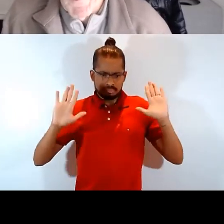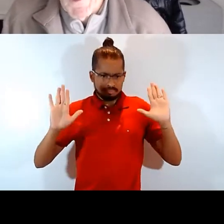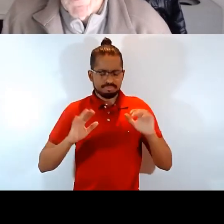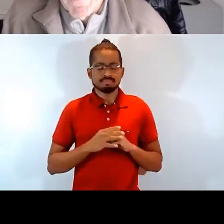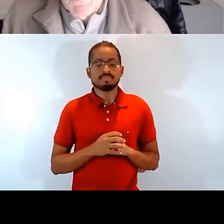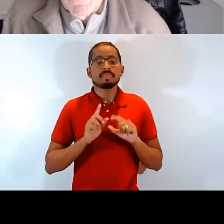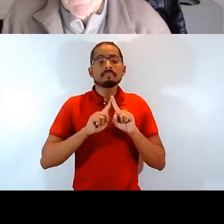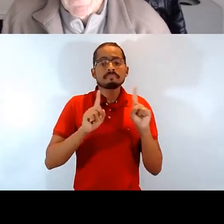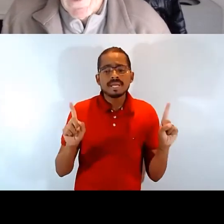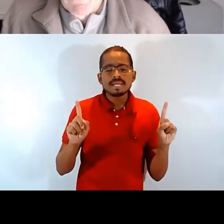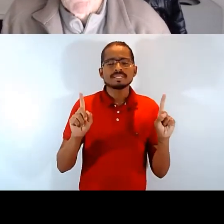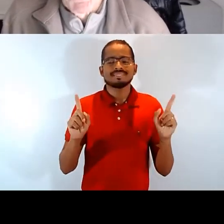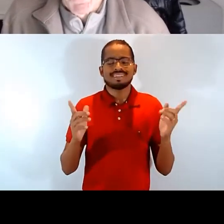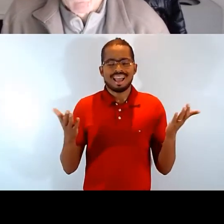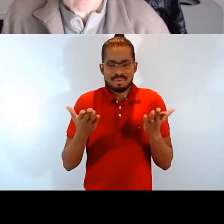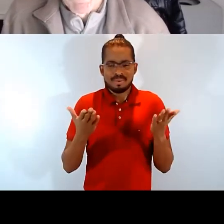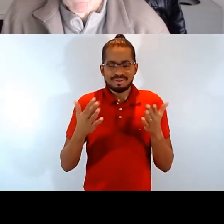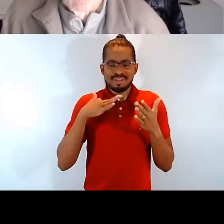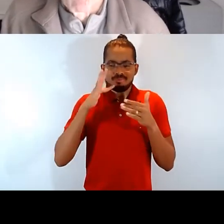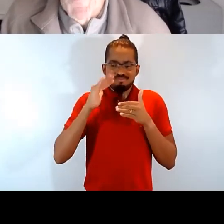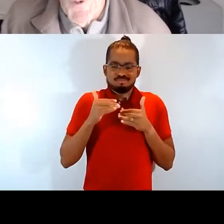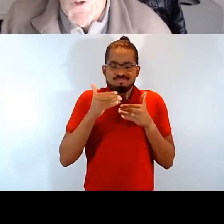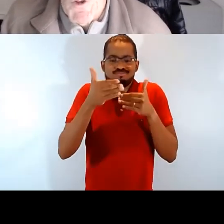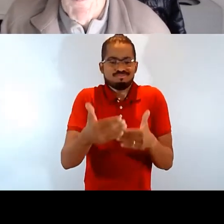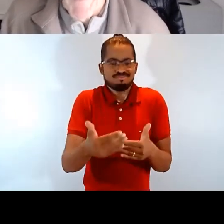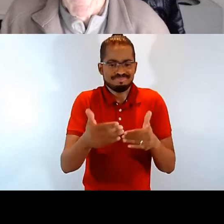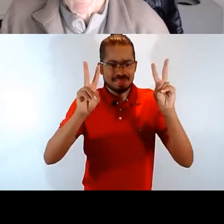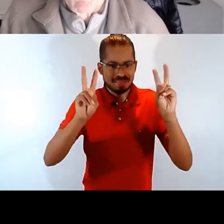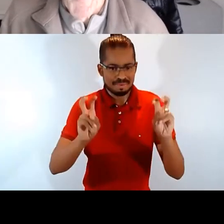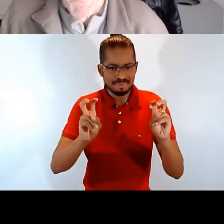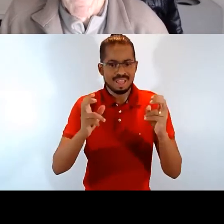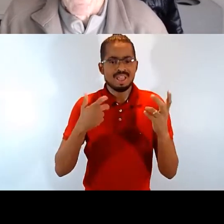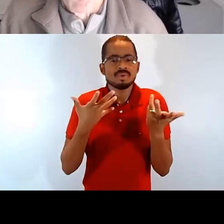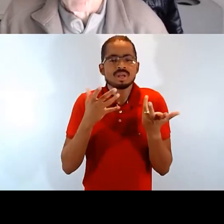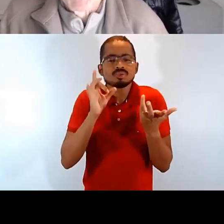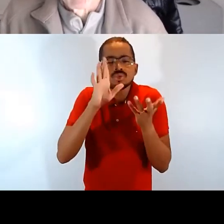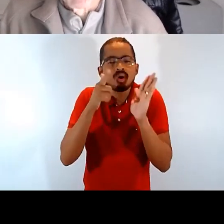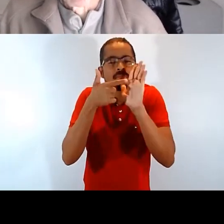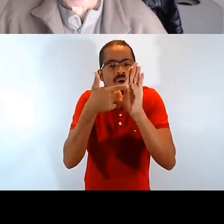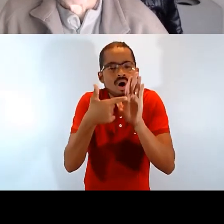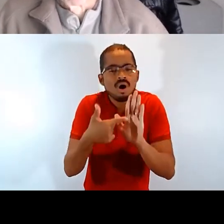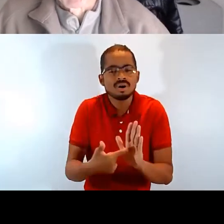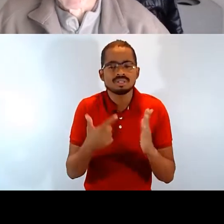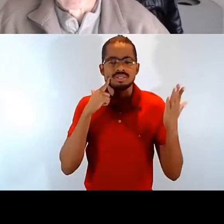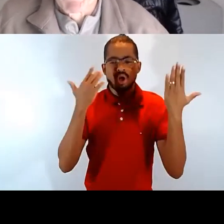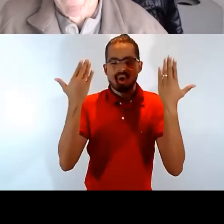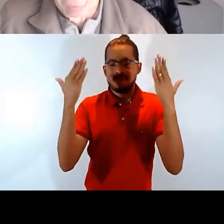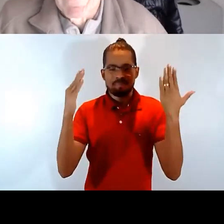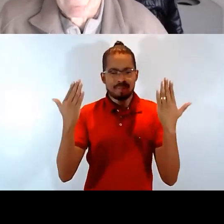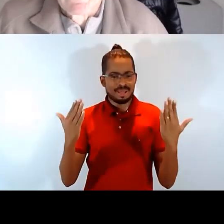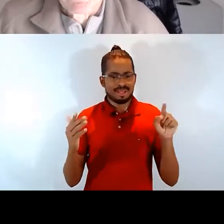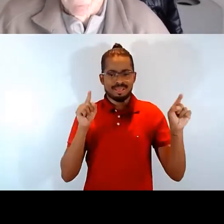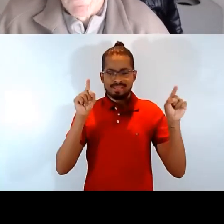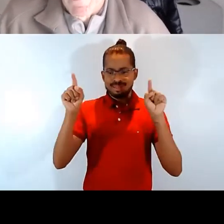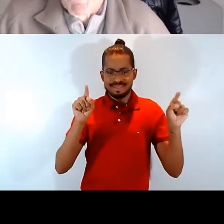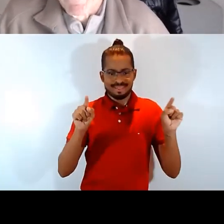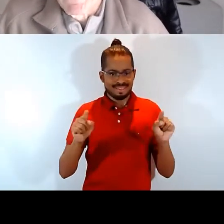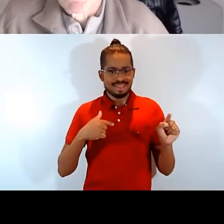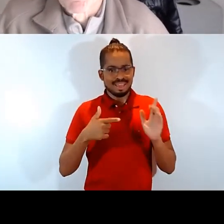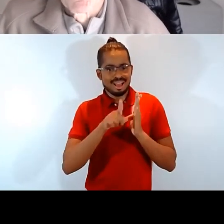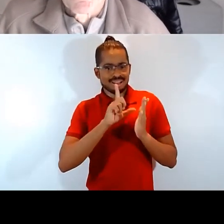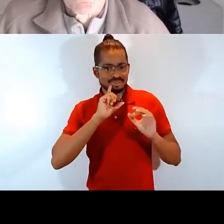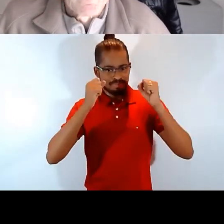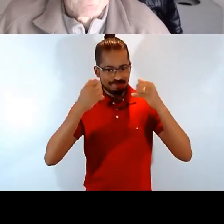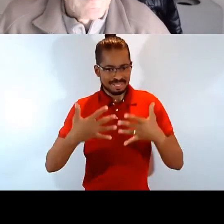of this presentation, I will just make a few comparative points on the basis of what I explained. Next slide,